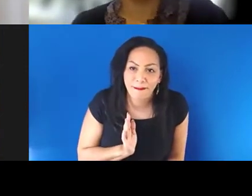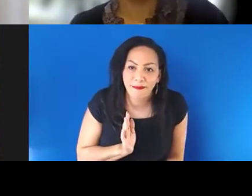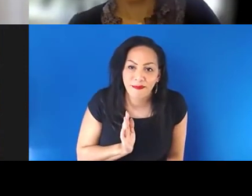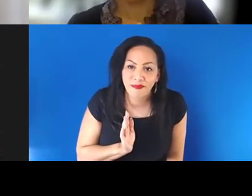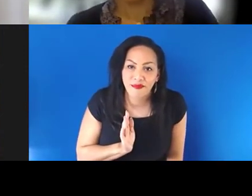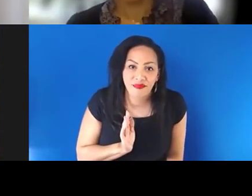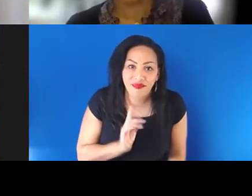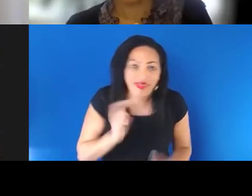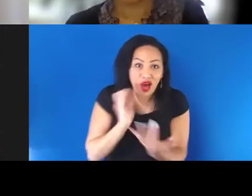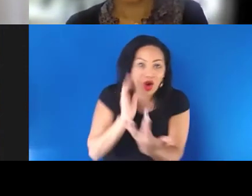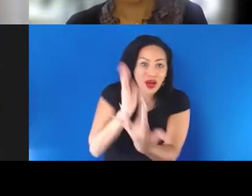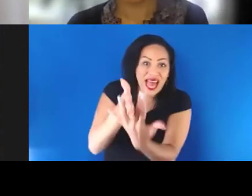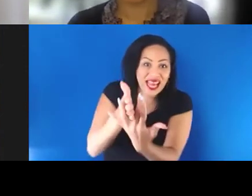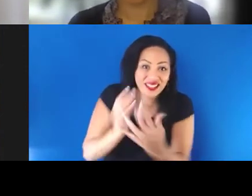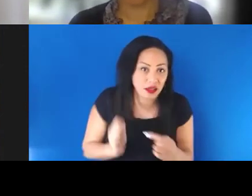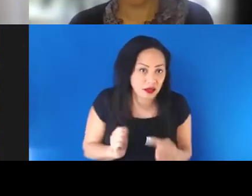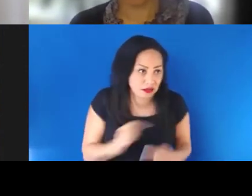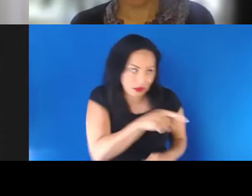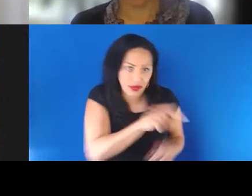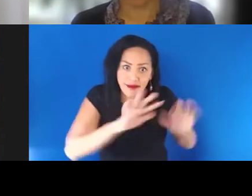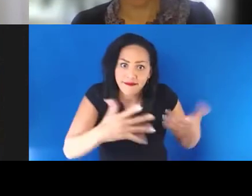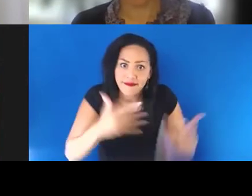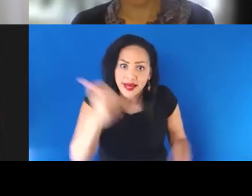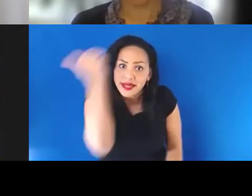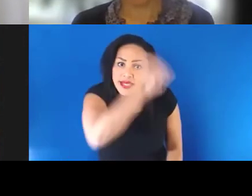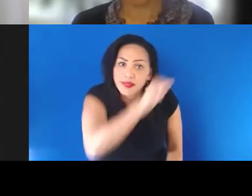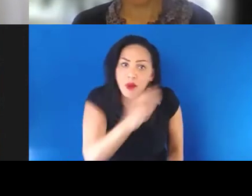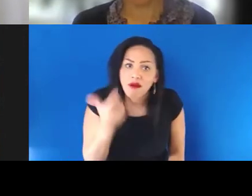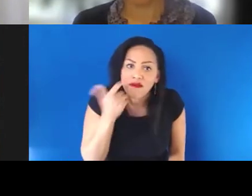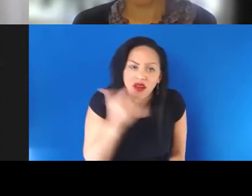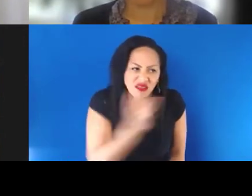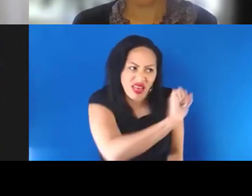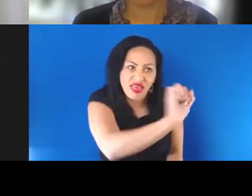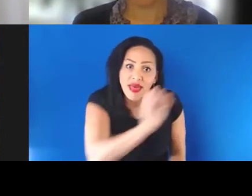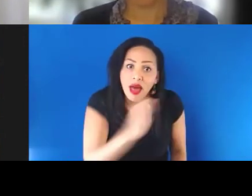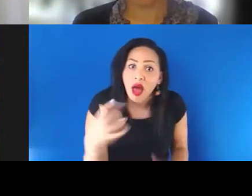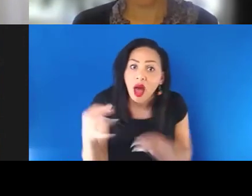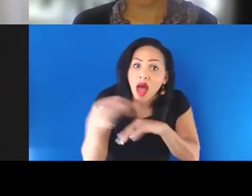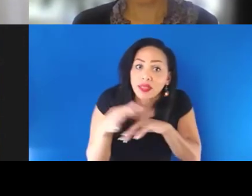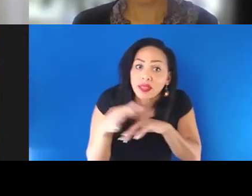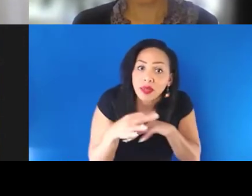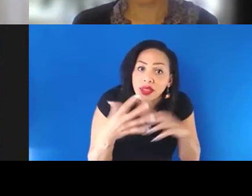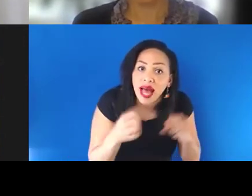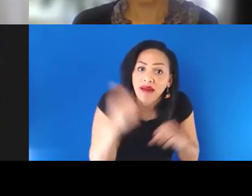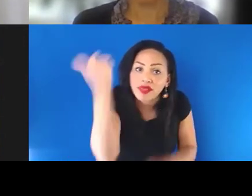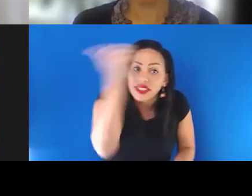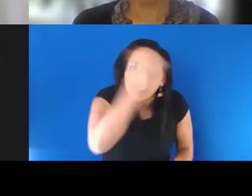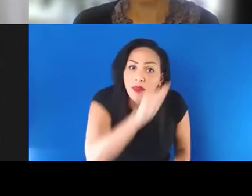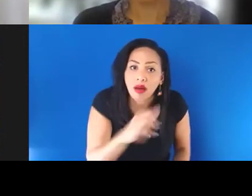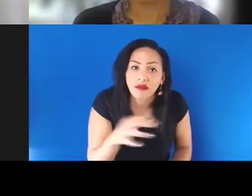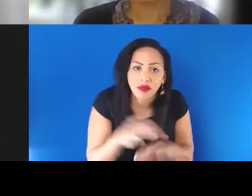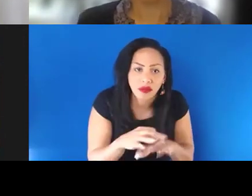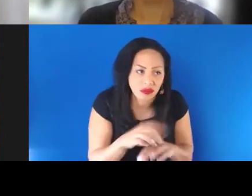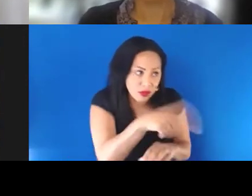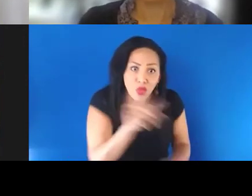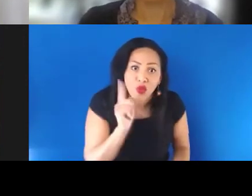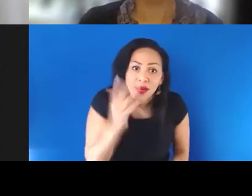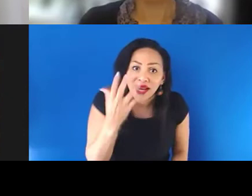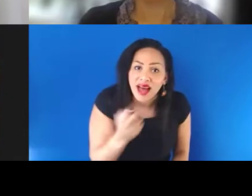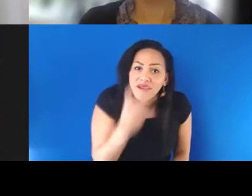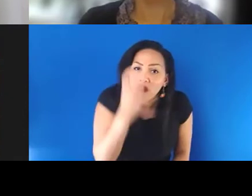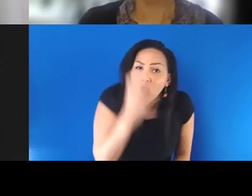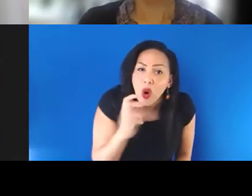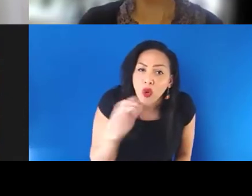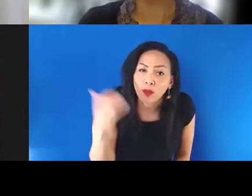don't have the smartphones, for instance. The husbands have the smartphones, the women have the old phones.